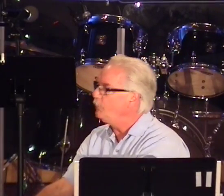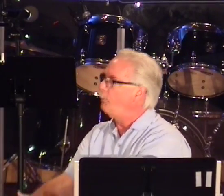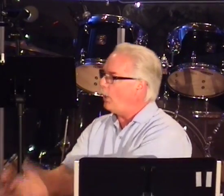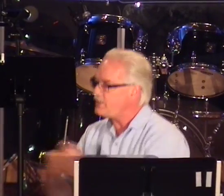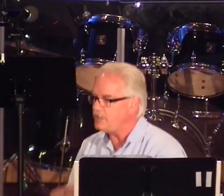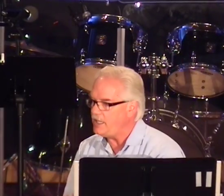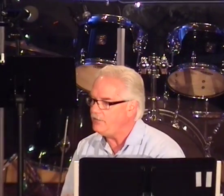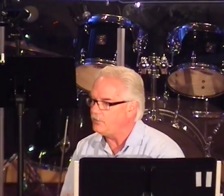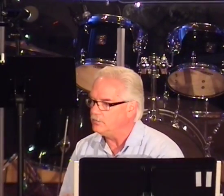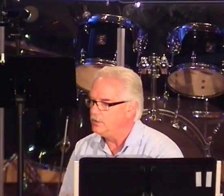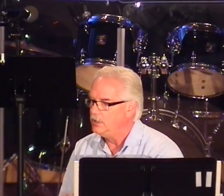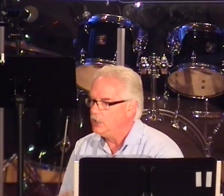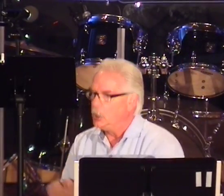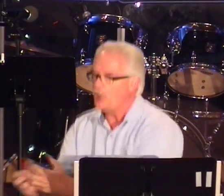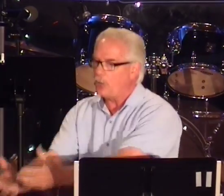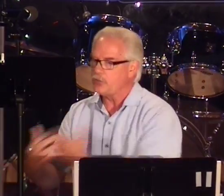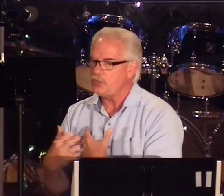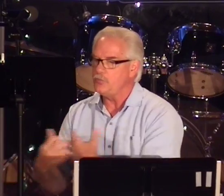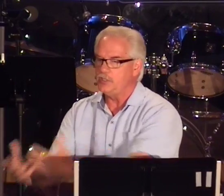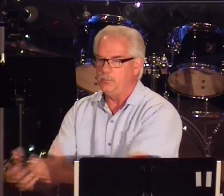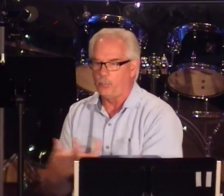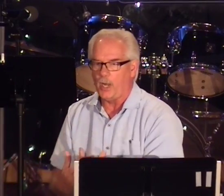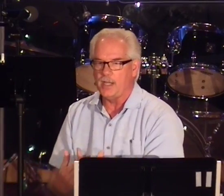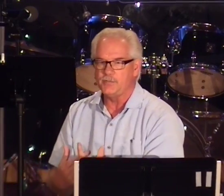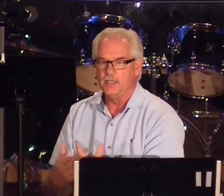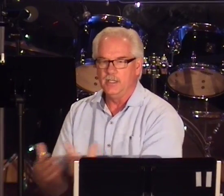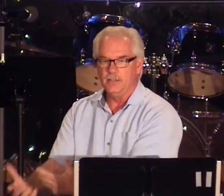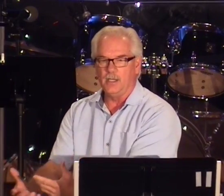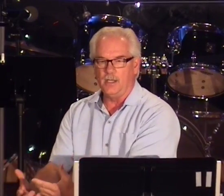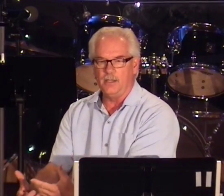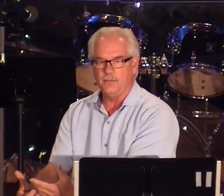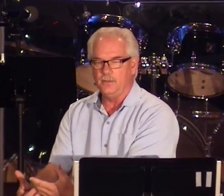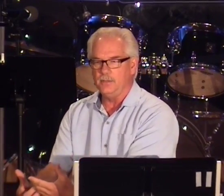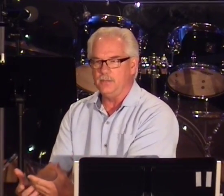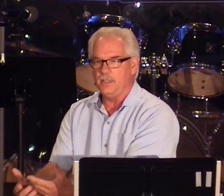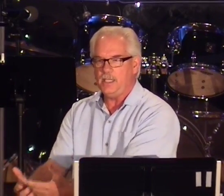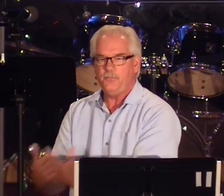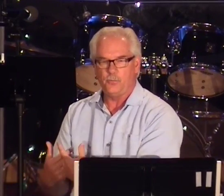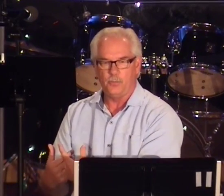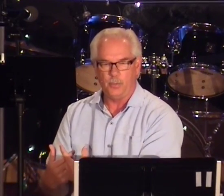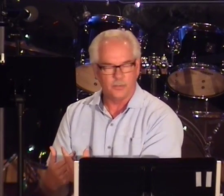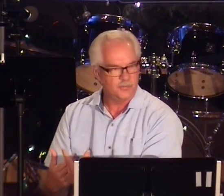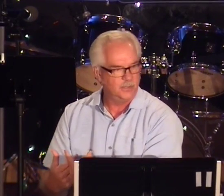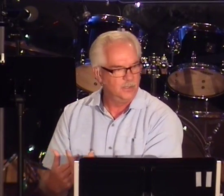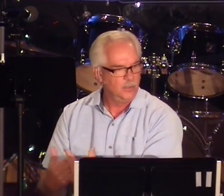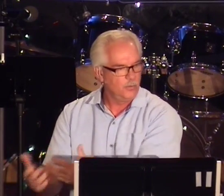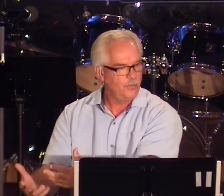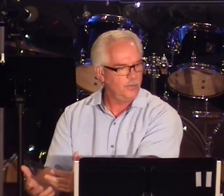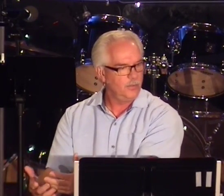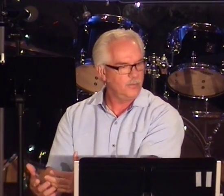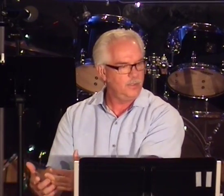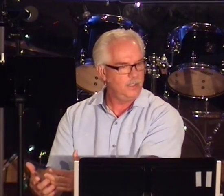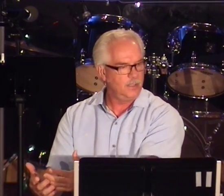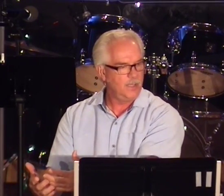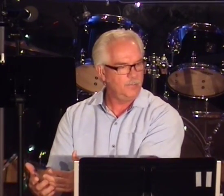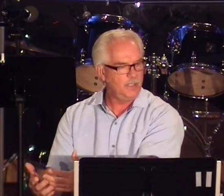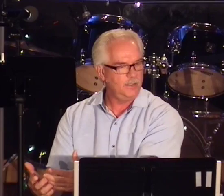country, we're embracing evil. Look at all the shows that embrace the evil person.